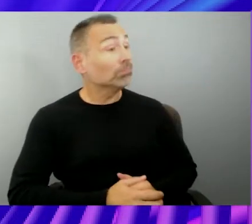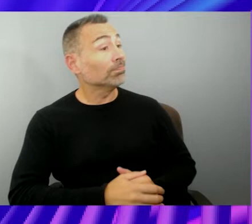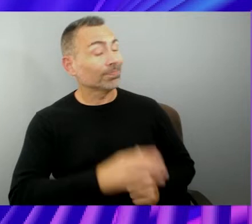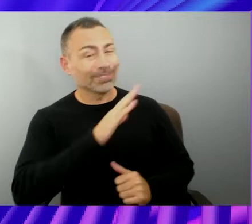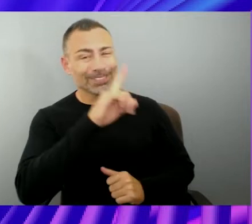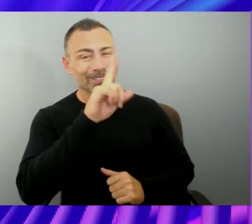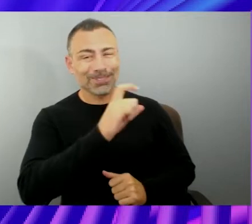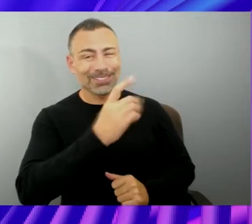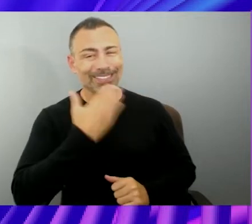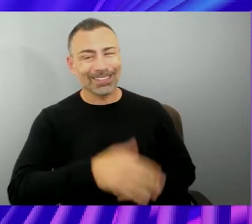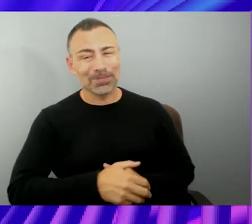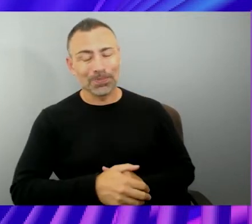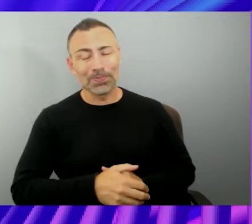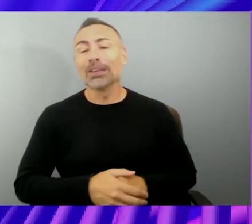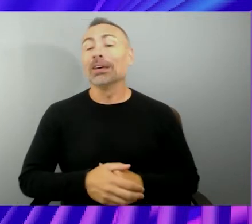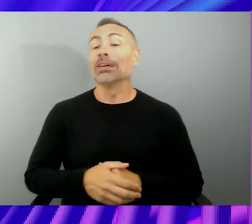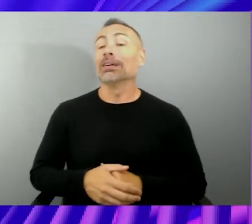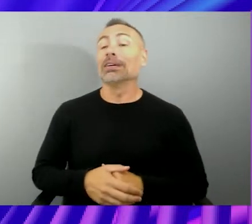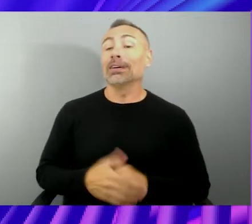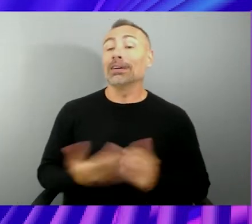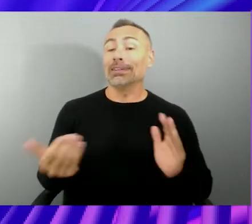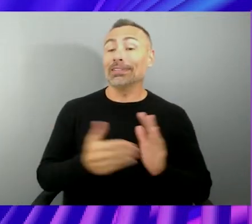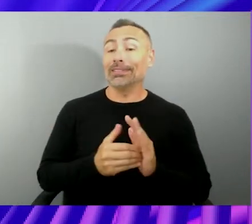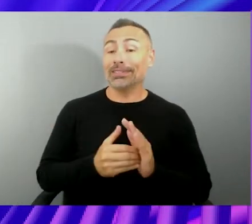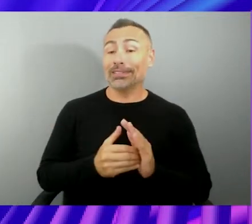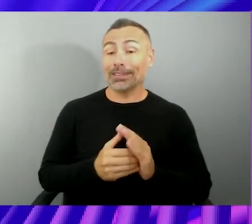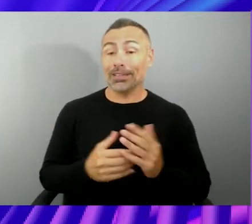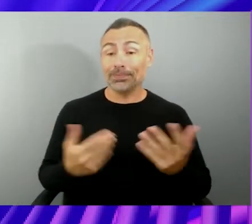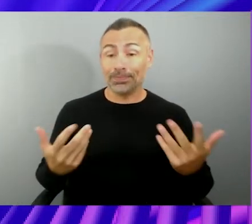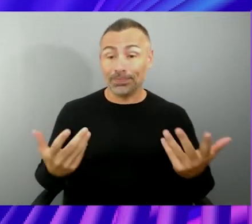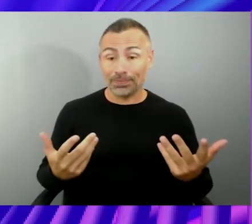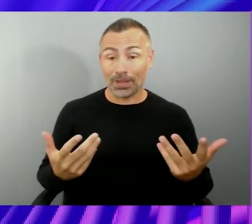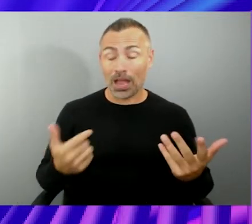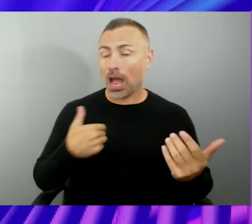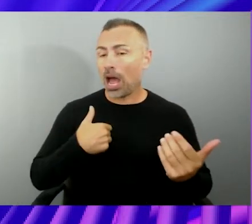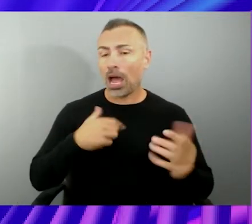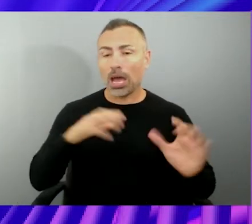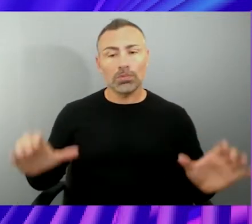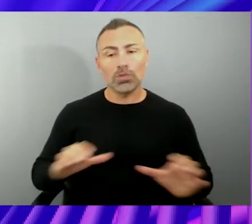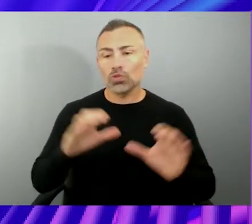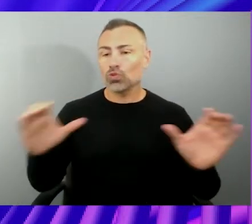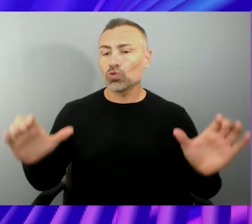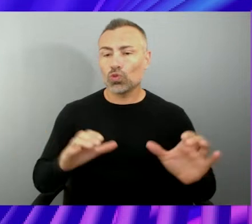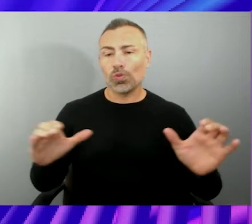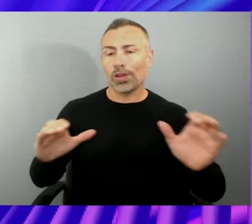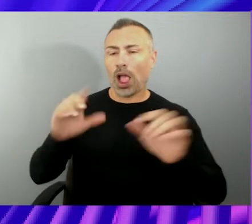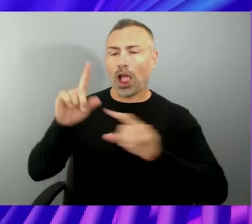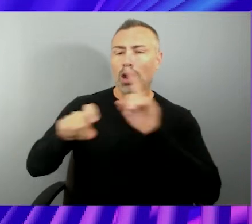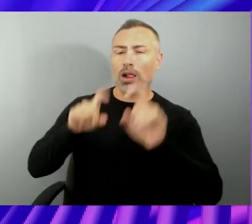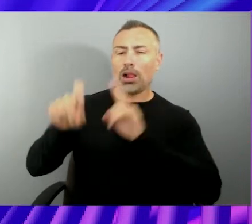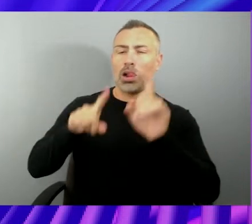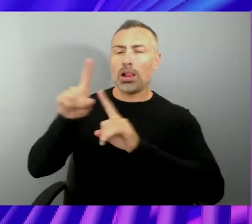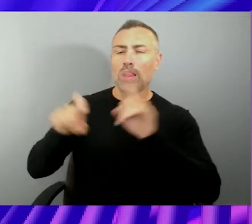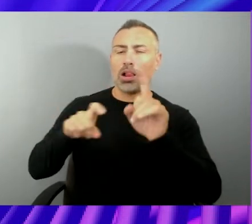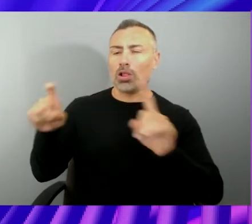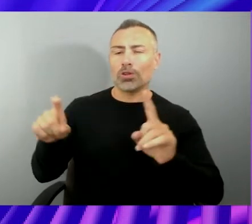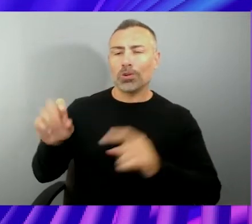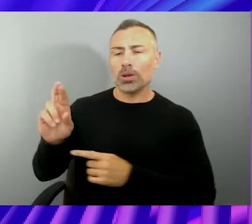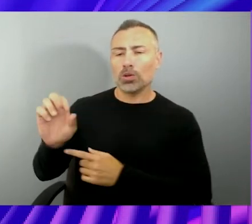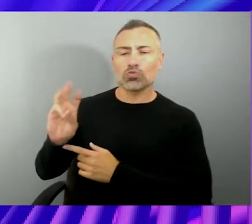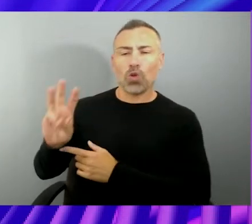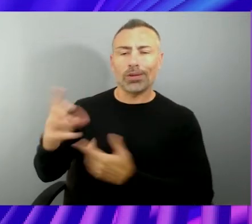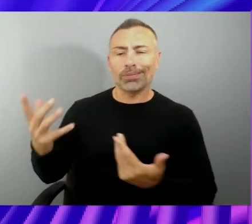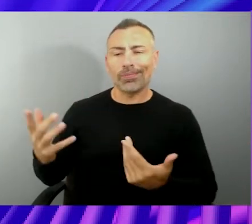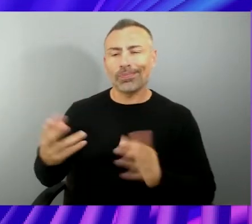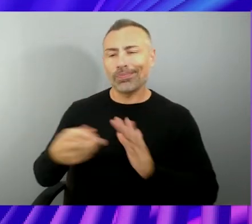here, again, our viewers, you can see that I'm just doing a raw query limit 10. Everyone's a SQL expert, right?